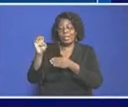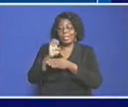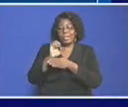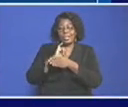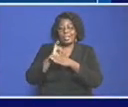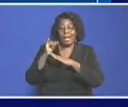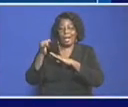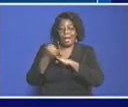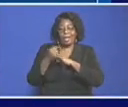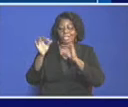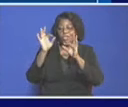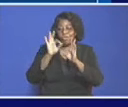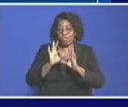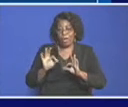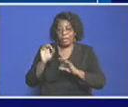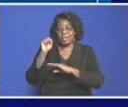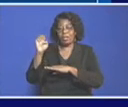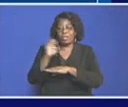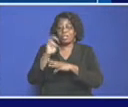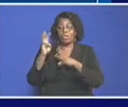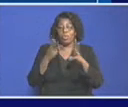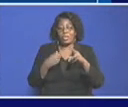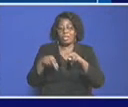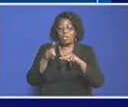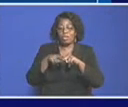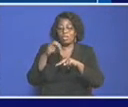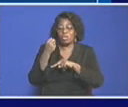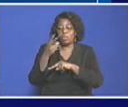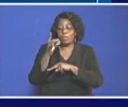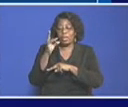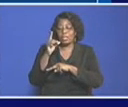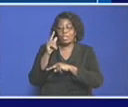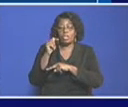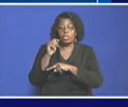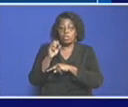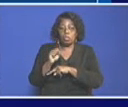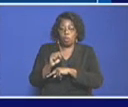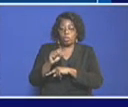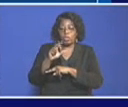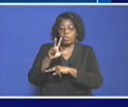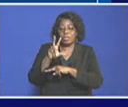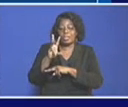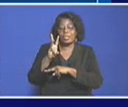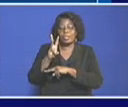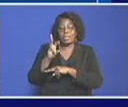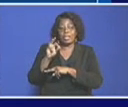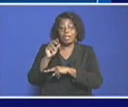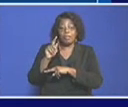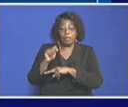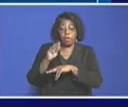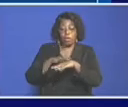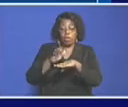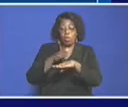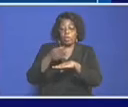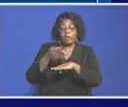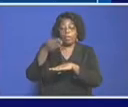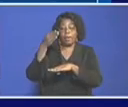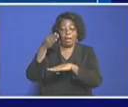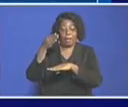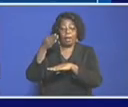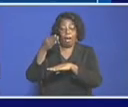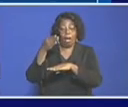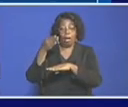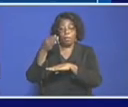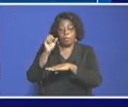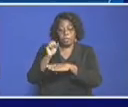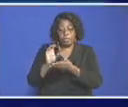islands on Friday, southeasterly winds also increasing 12 to 18 knots. Wave heights up 3 to 6 feet. We'll put those caution flags up for your boaters in the central